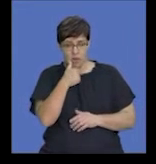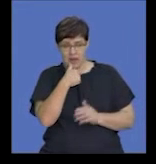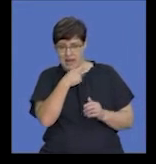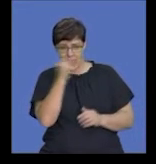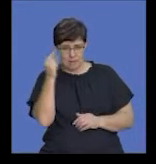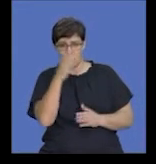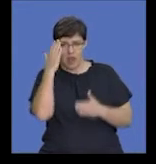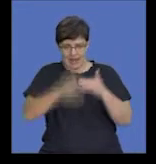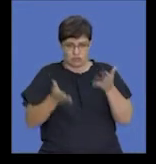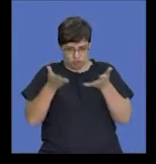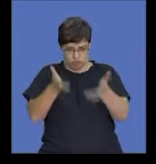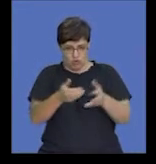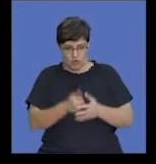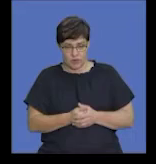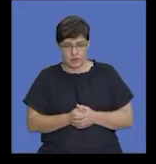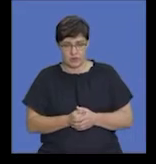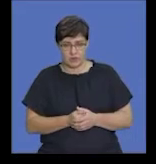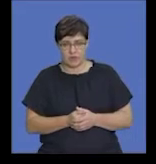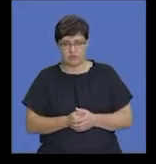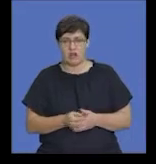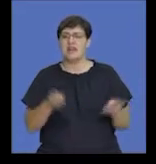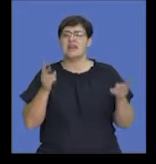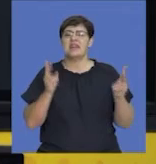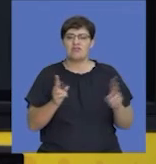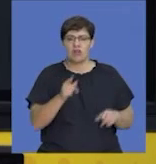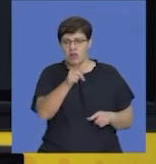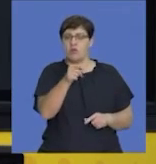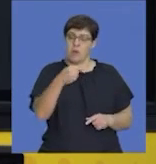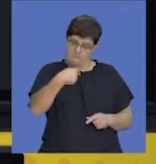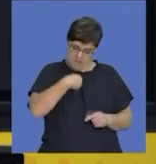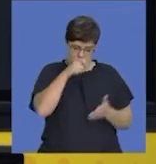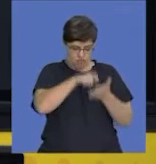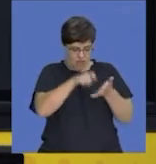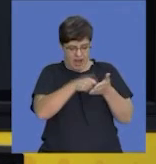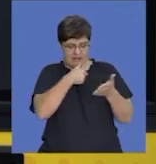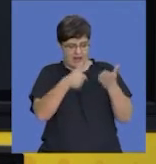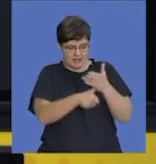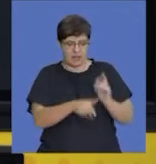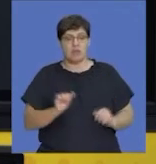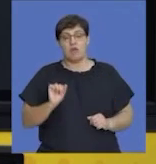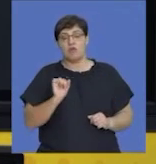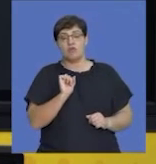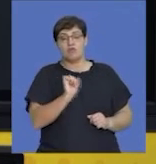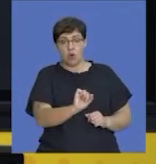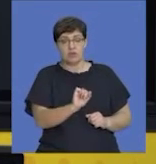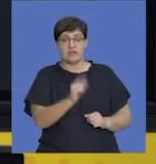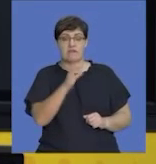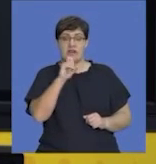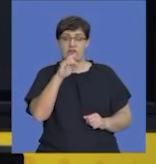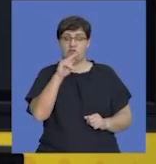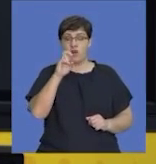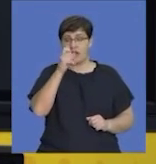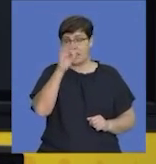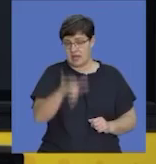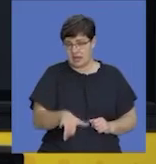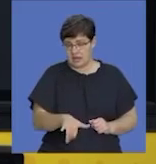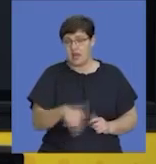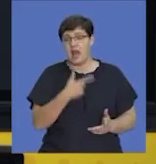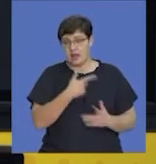way, right? So naturally you are ending the letter, you would say yours faithfully, and you would write your